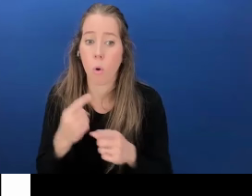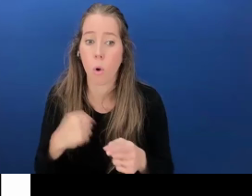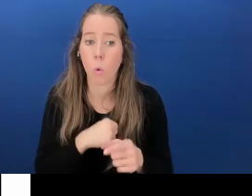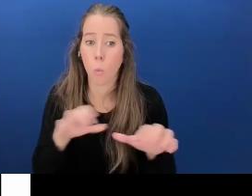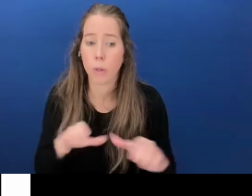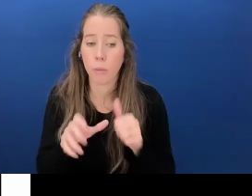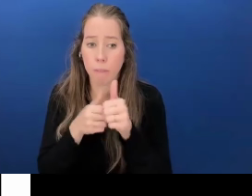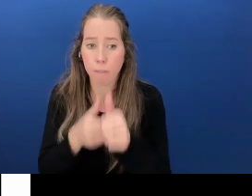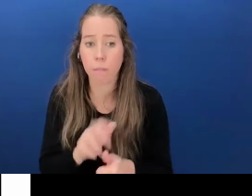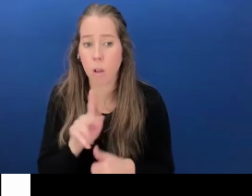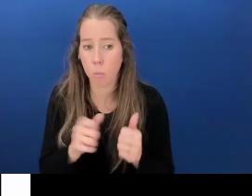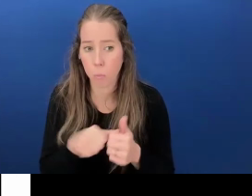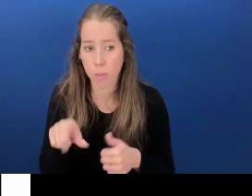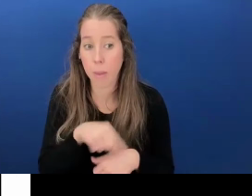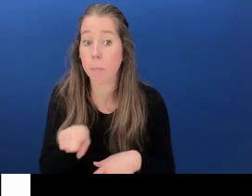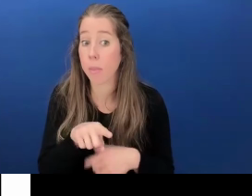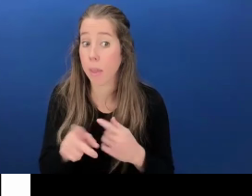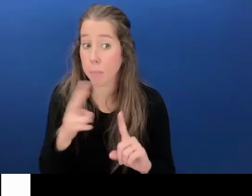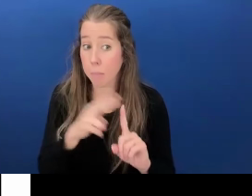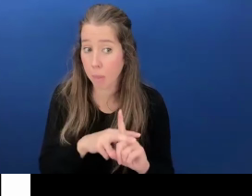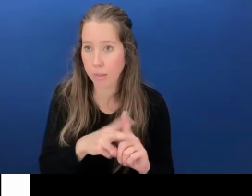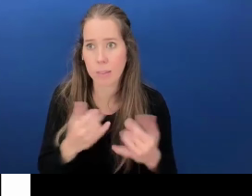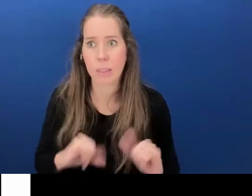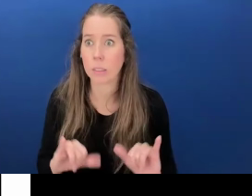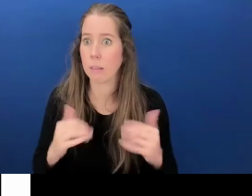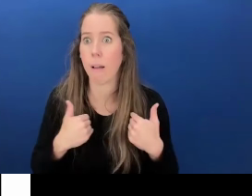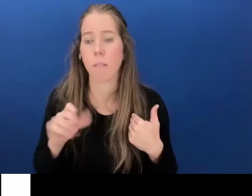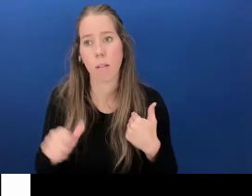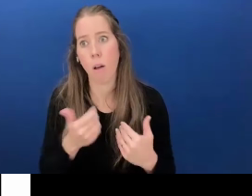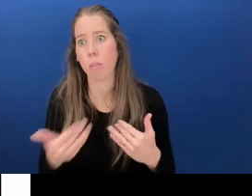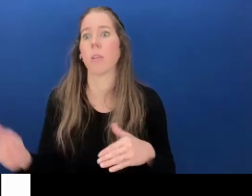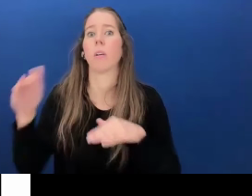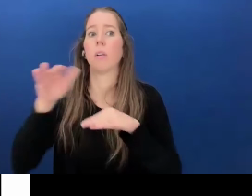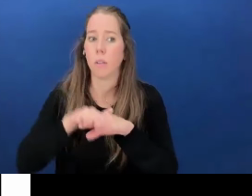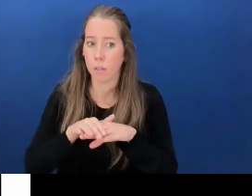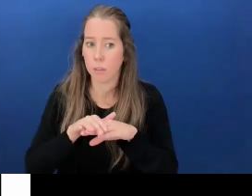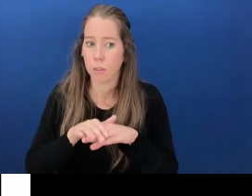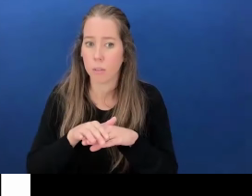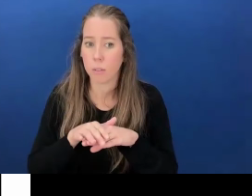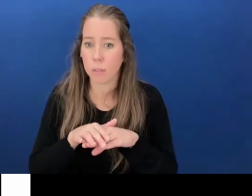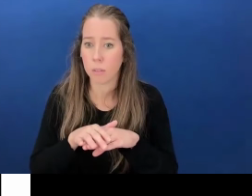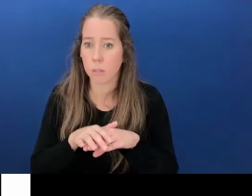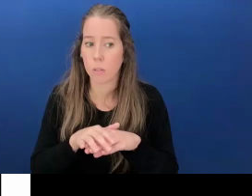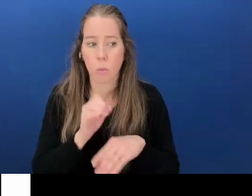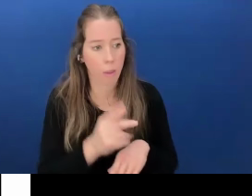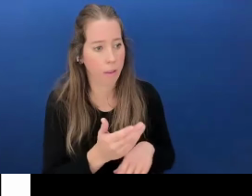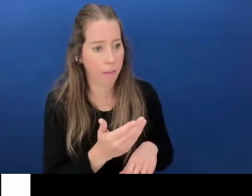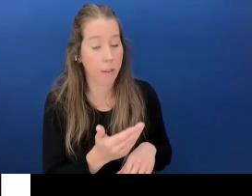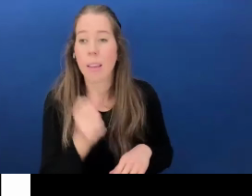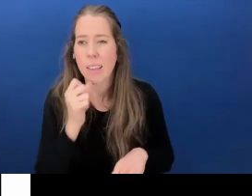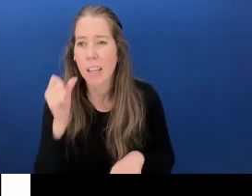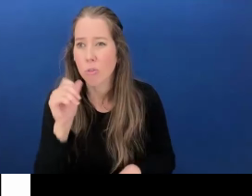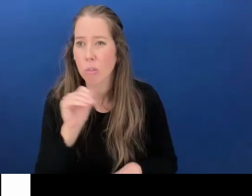them. So after they apply, there's still this whole other layer of, you know, we had these 15 people apply last night at